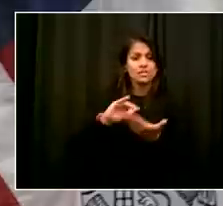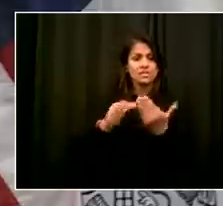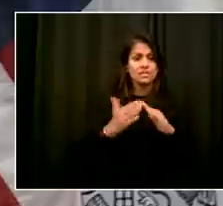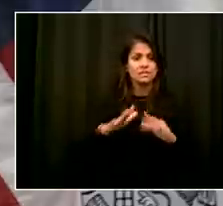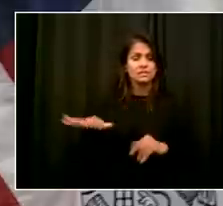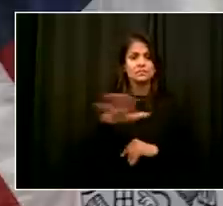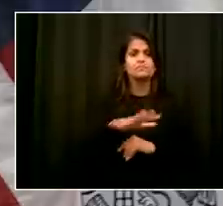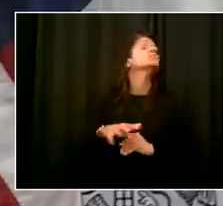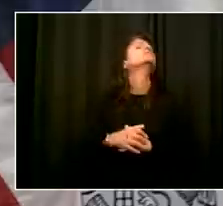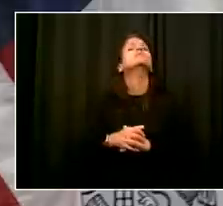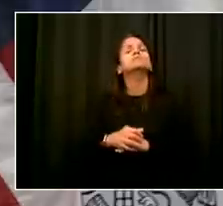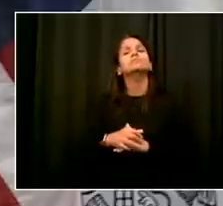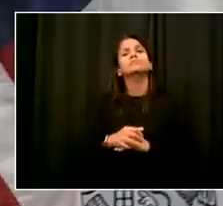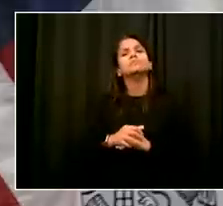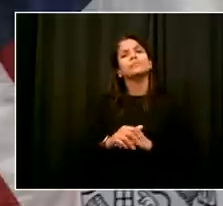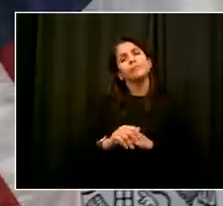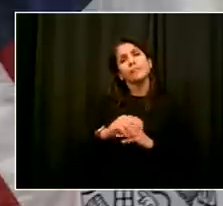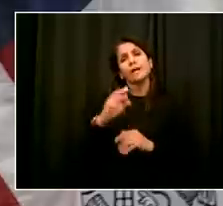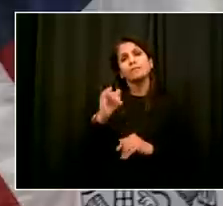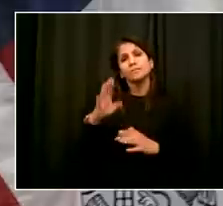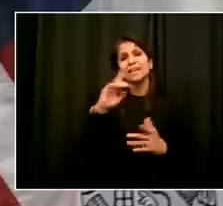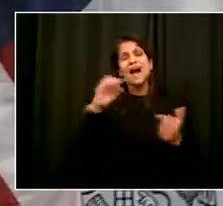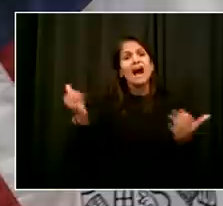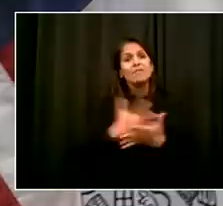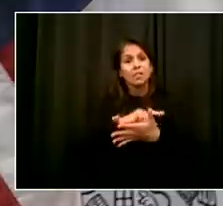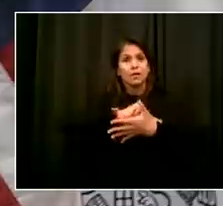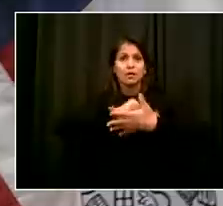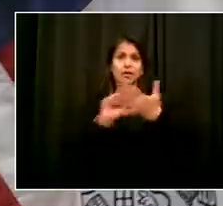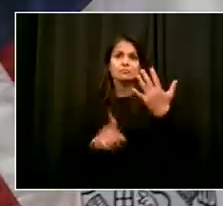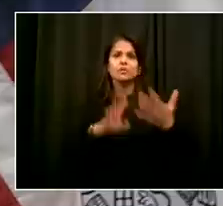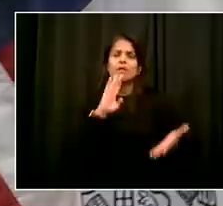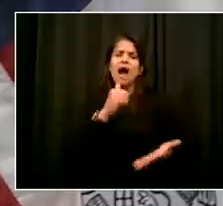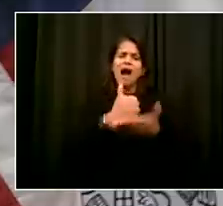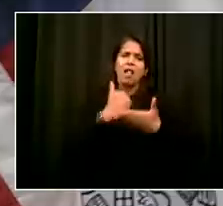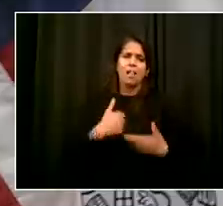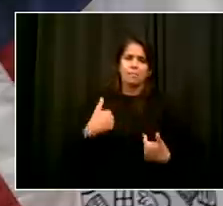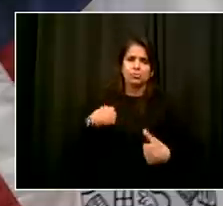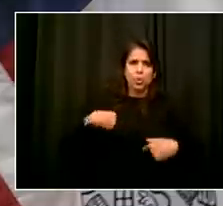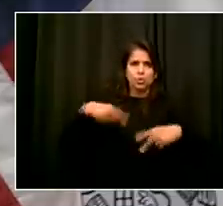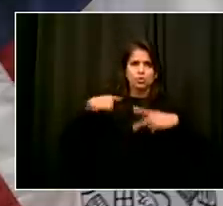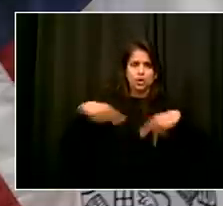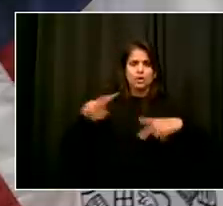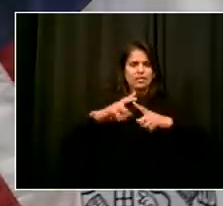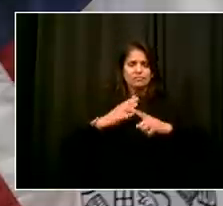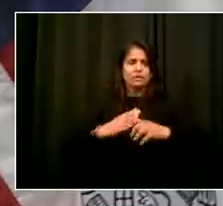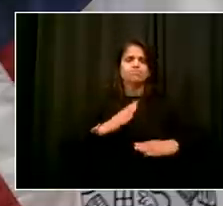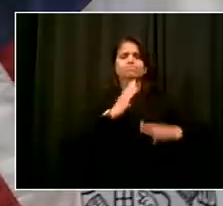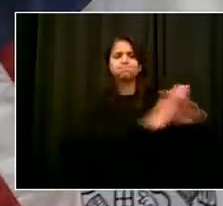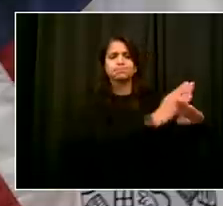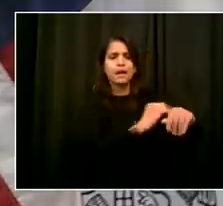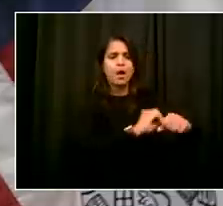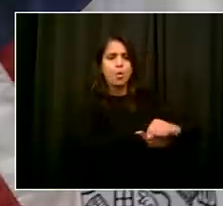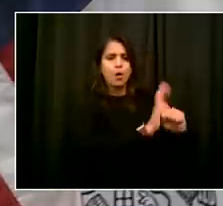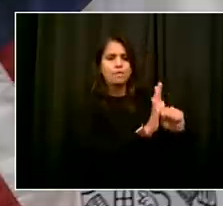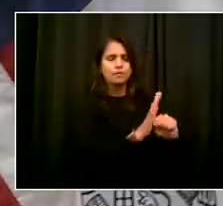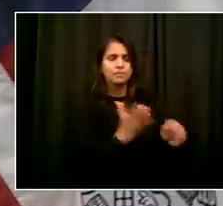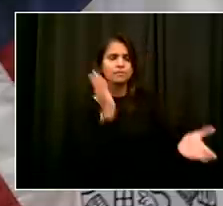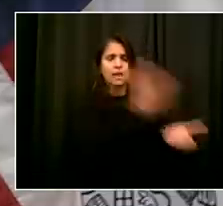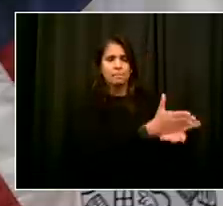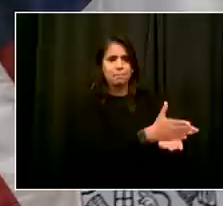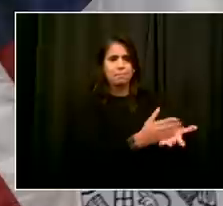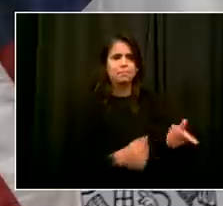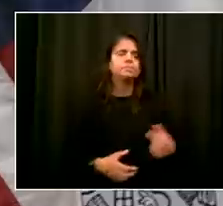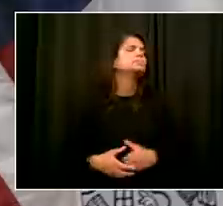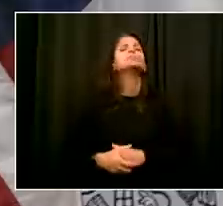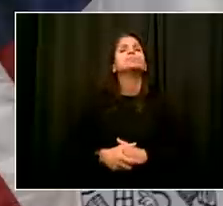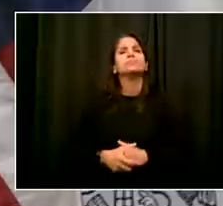against the coronavirus. And I really want to emphasize that we keep learning this lesson over and over, that the investments